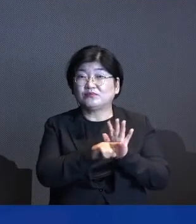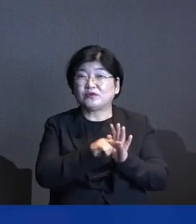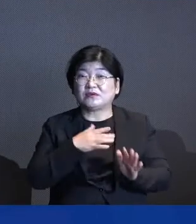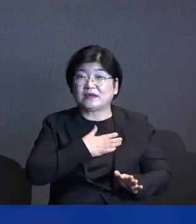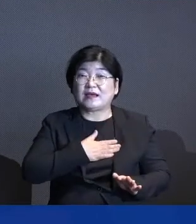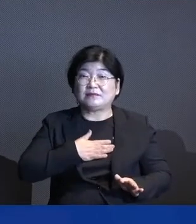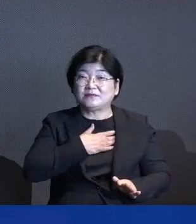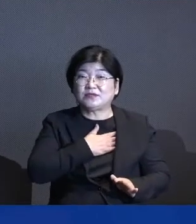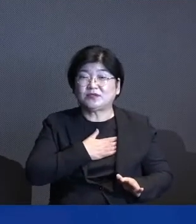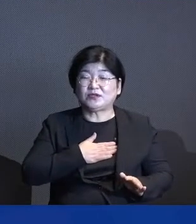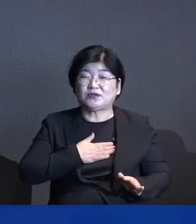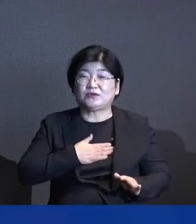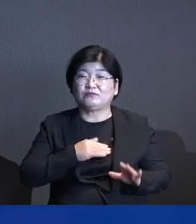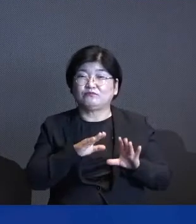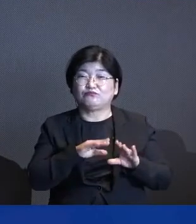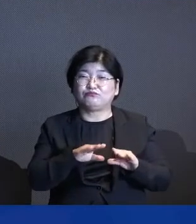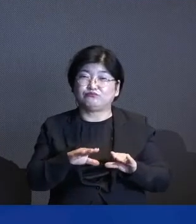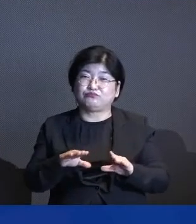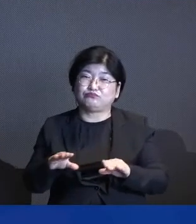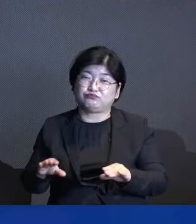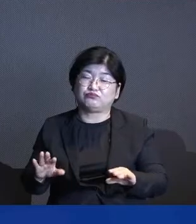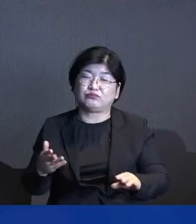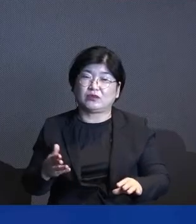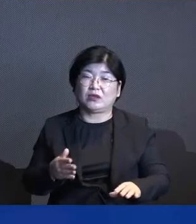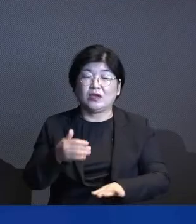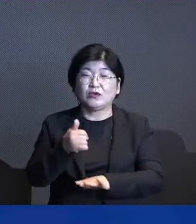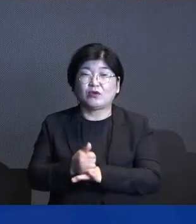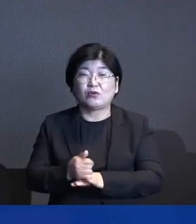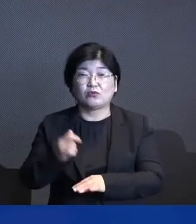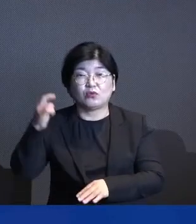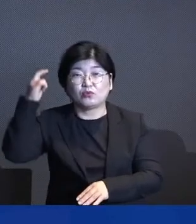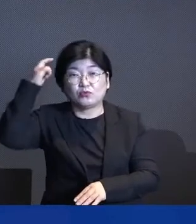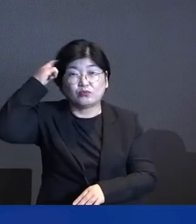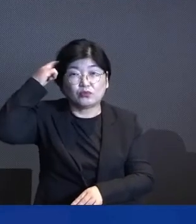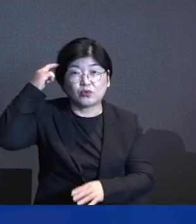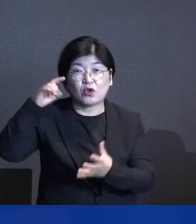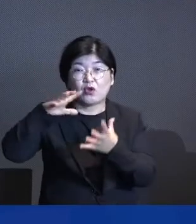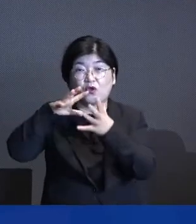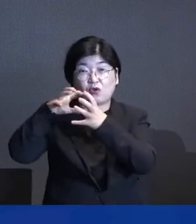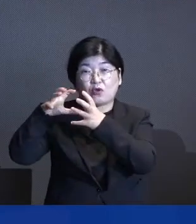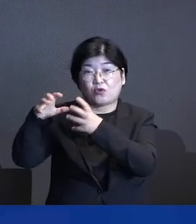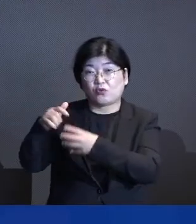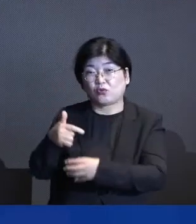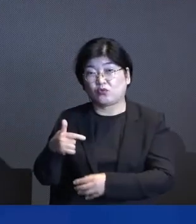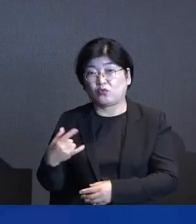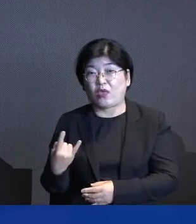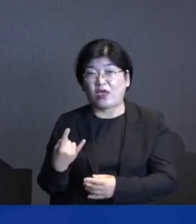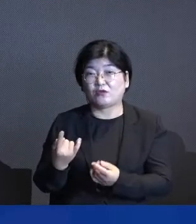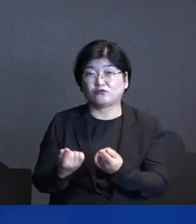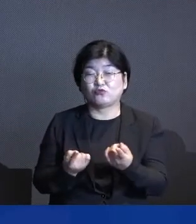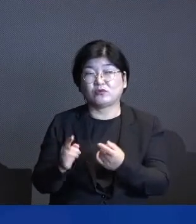controls over amygdala, which is related to the emotional outburst, as you see it here.